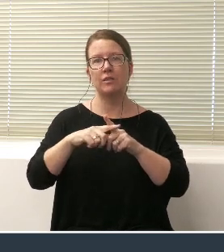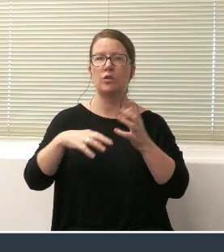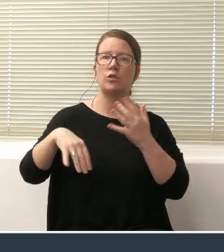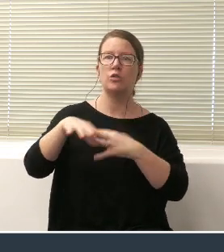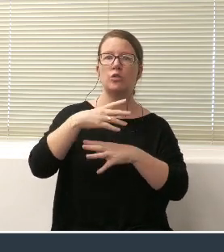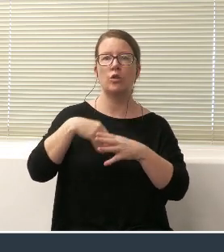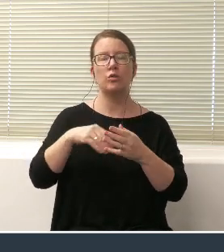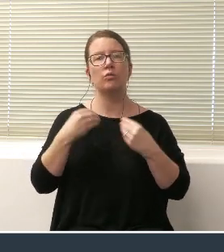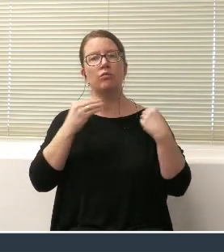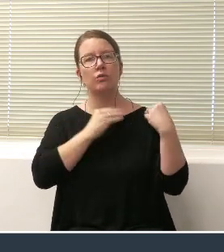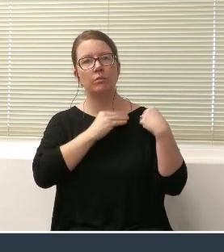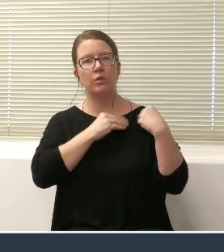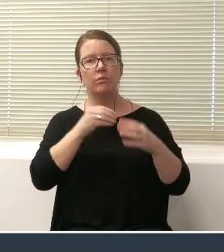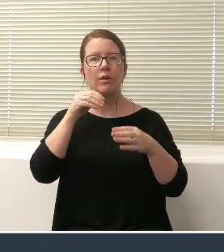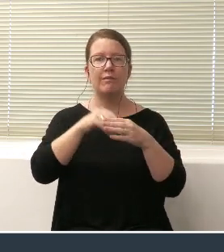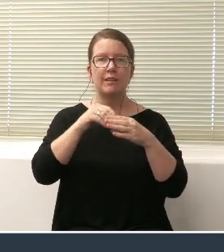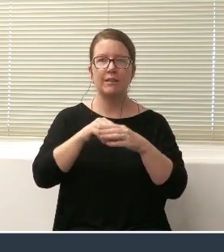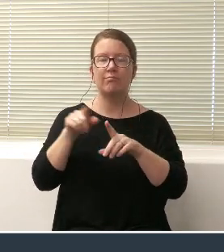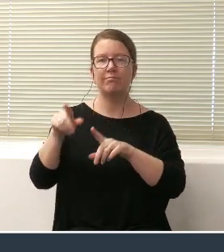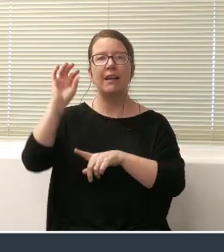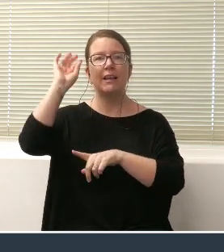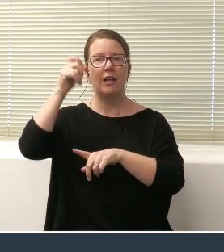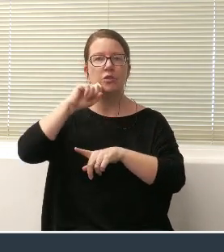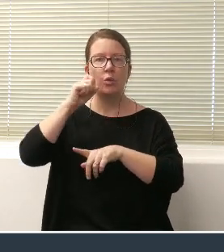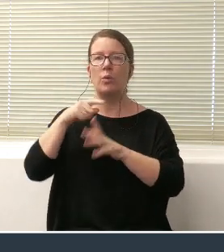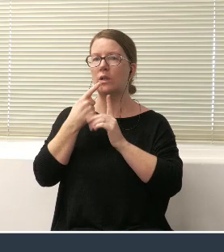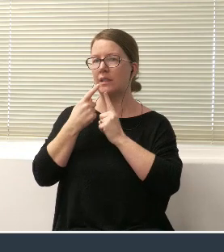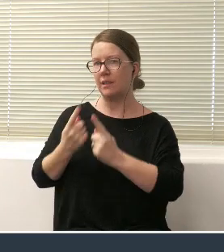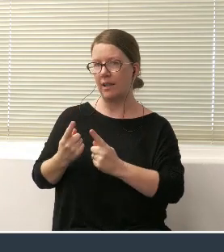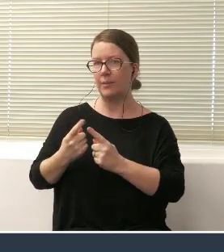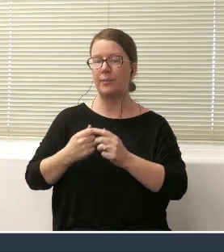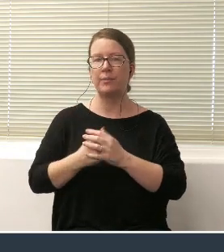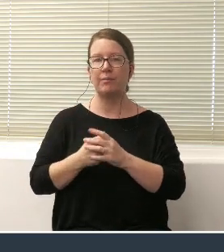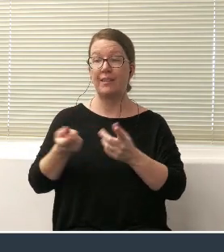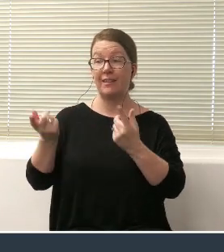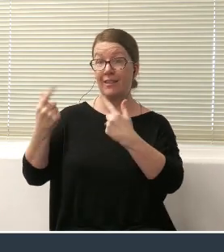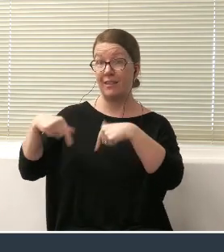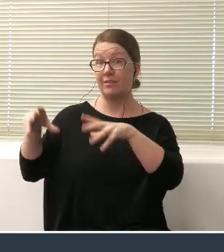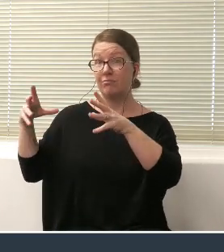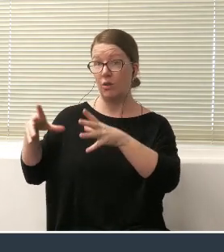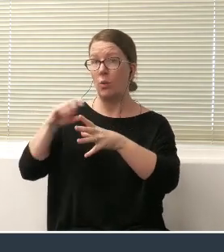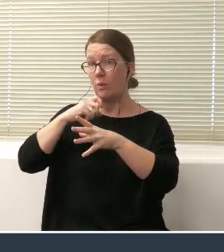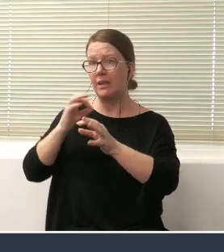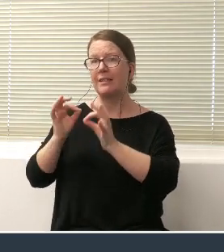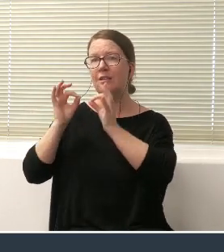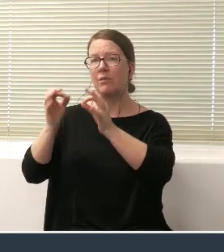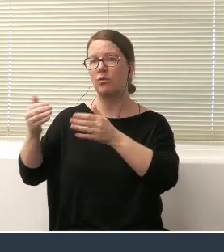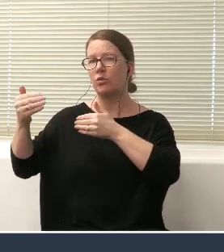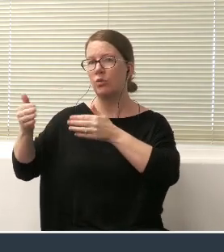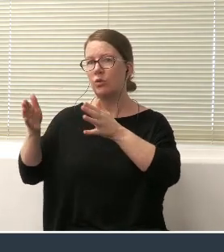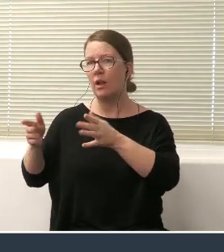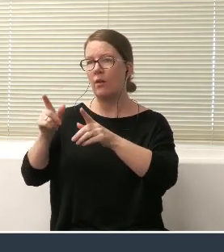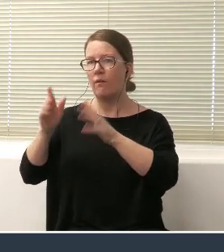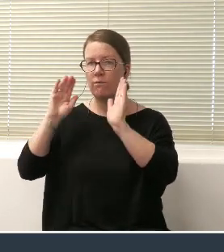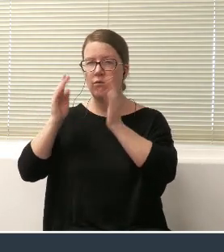council. Really, what this entity would be is a specialist unit that has pure focus of trying to make money